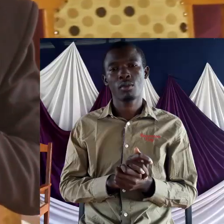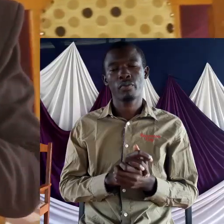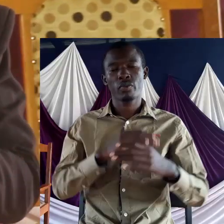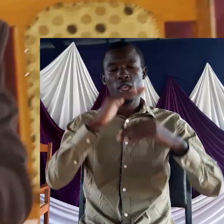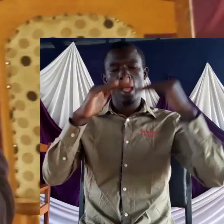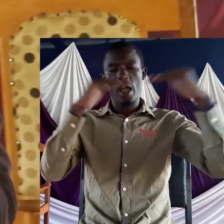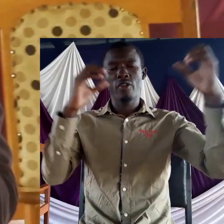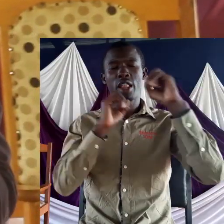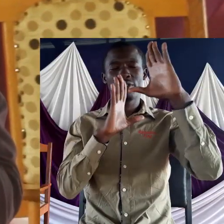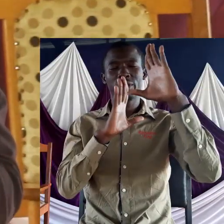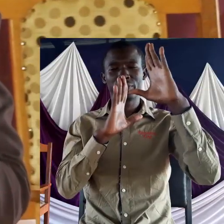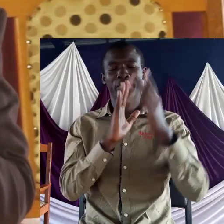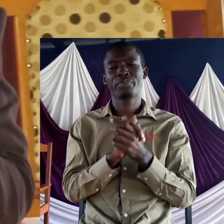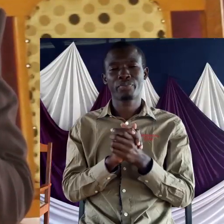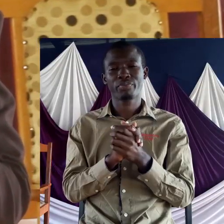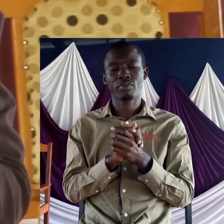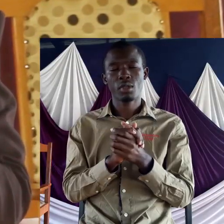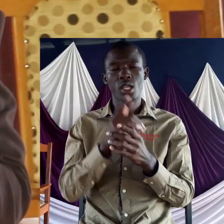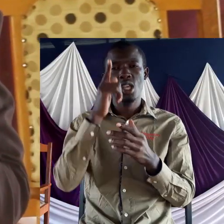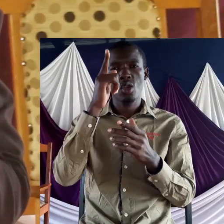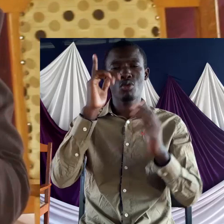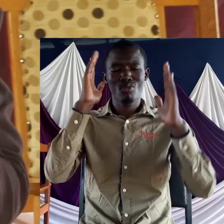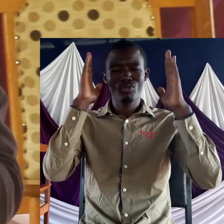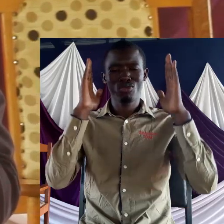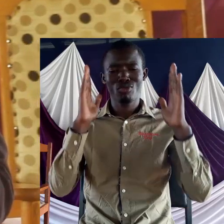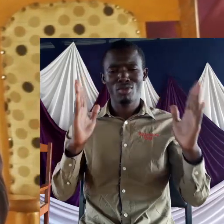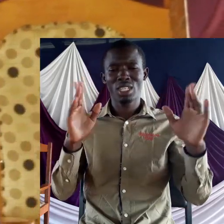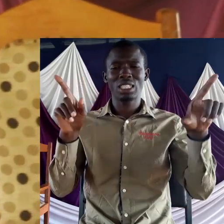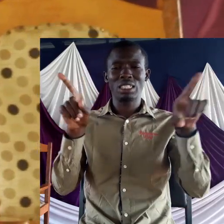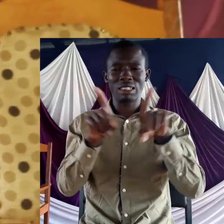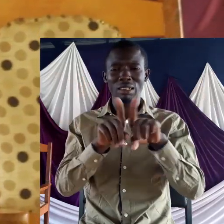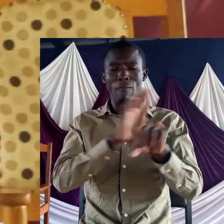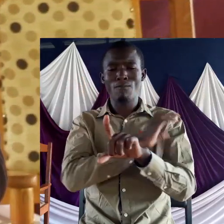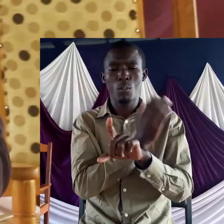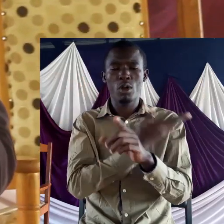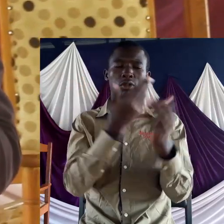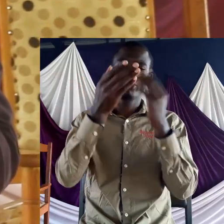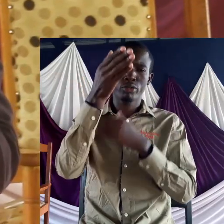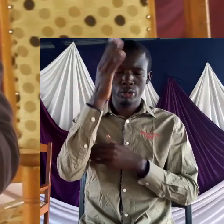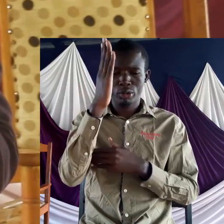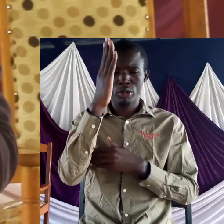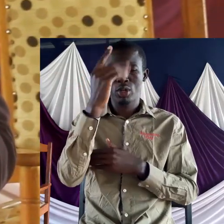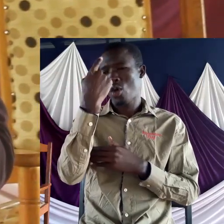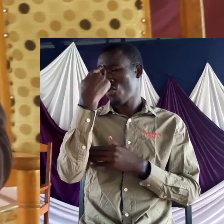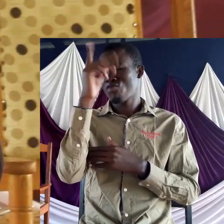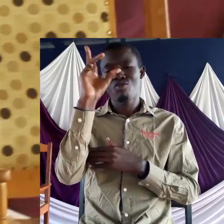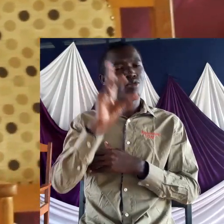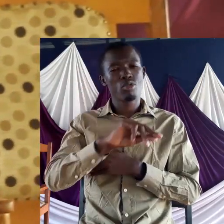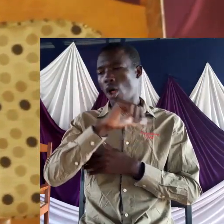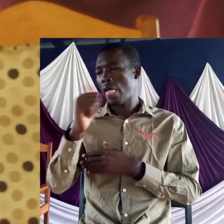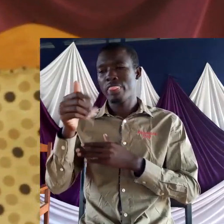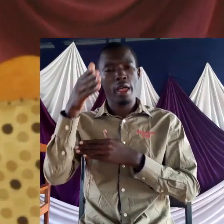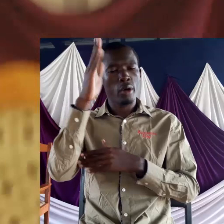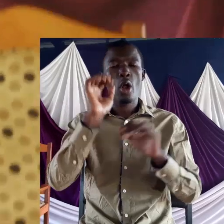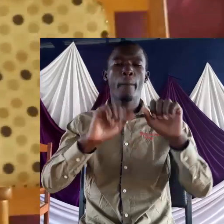Heavenly Father, you are a great and awful God, for there is no other God we